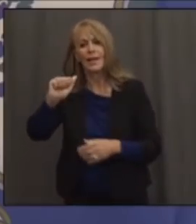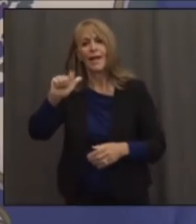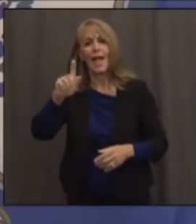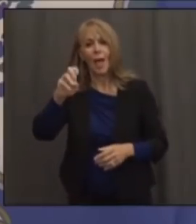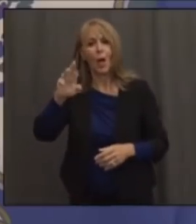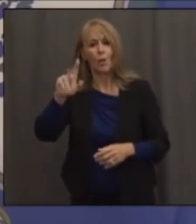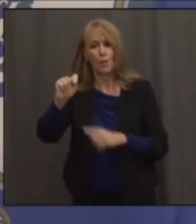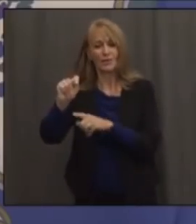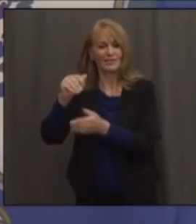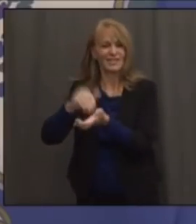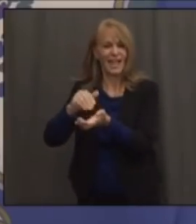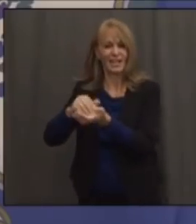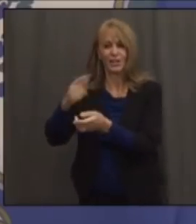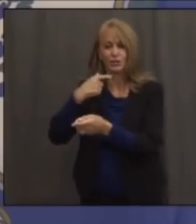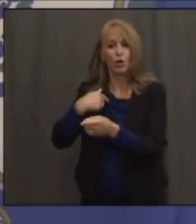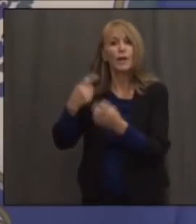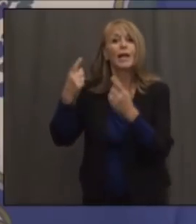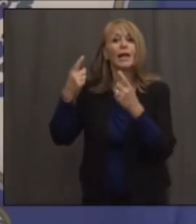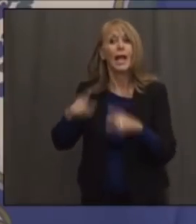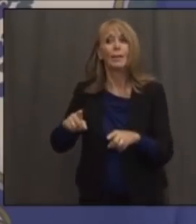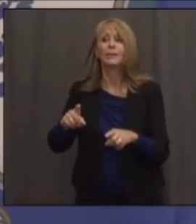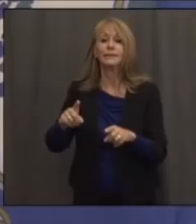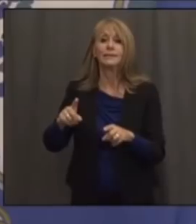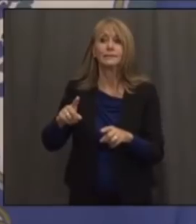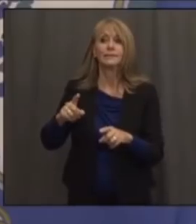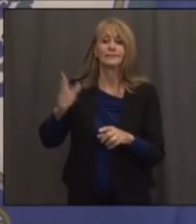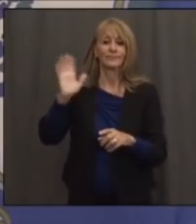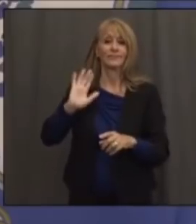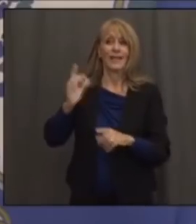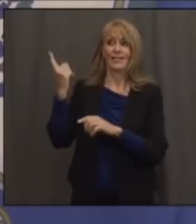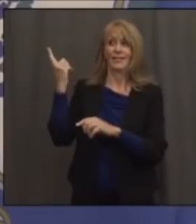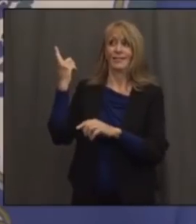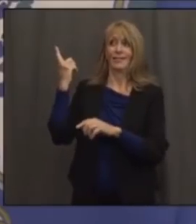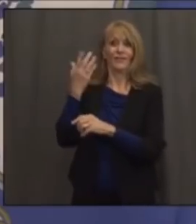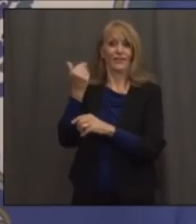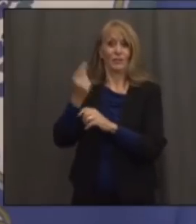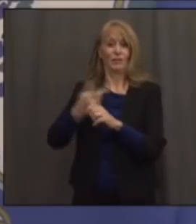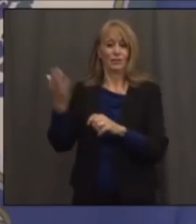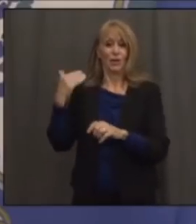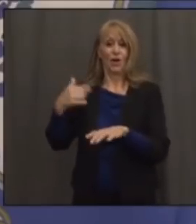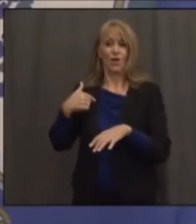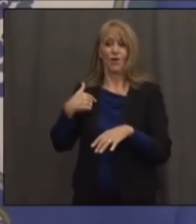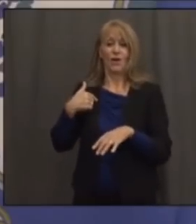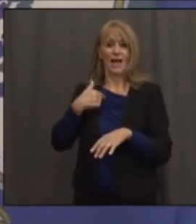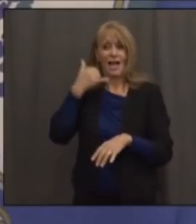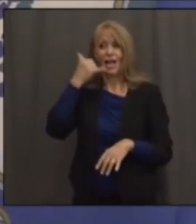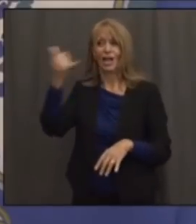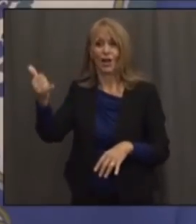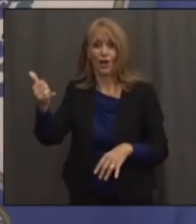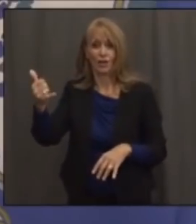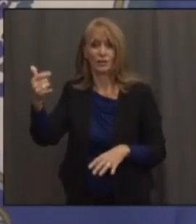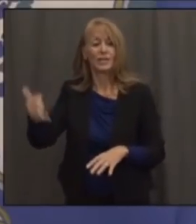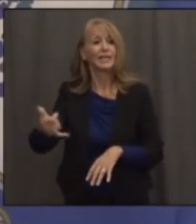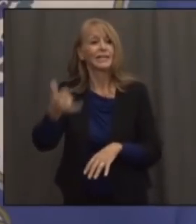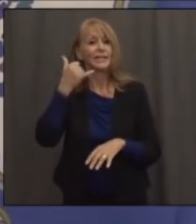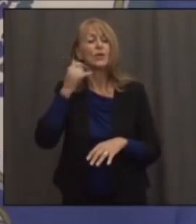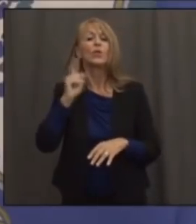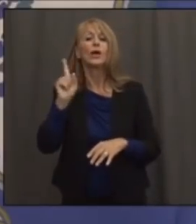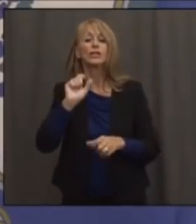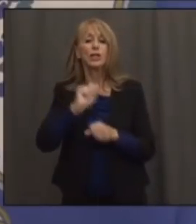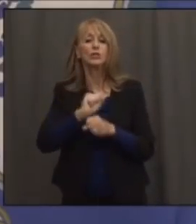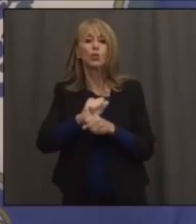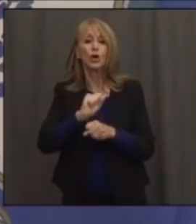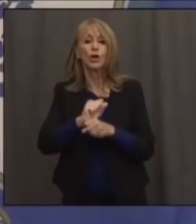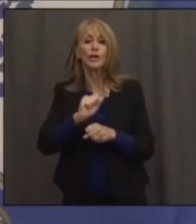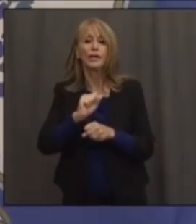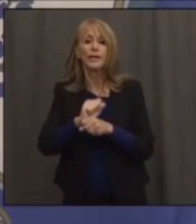me when he got that sudden phone call from me, actually he was in the morgue at that day, checking out